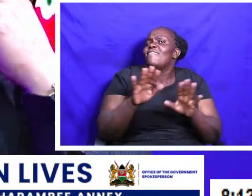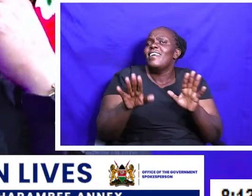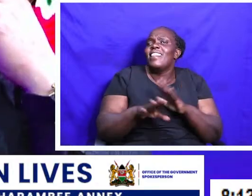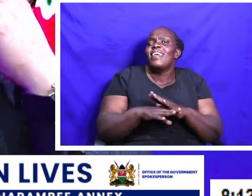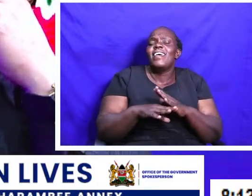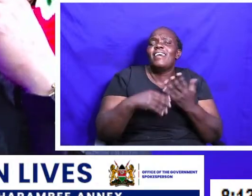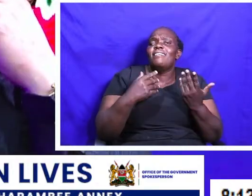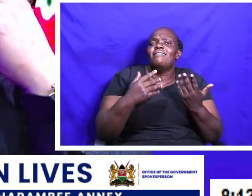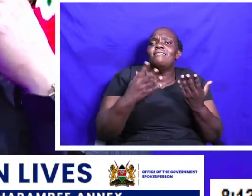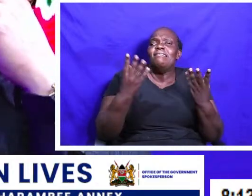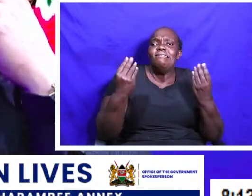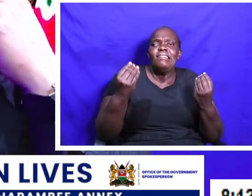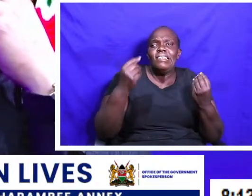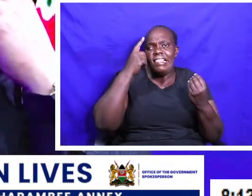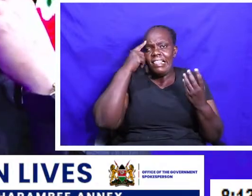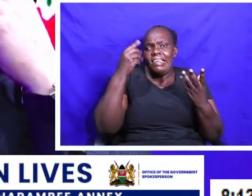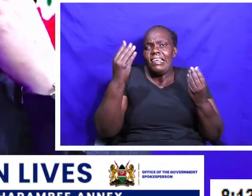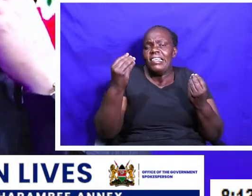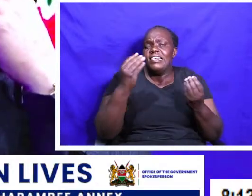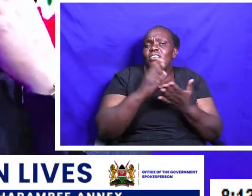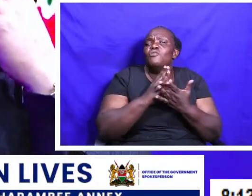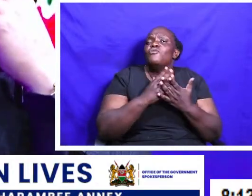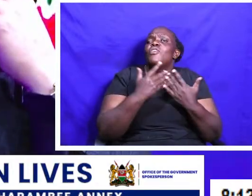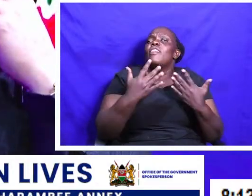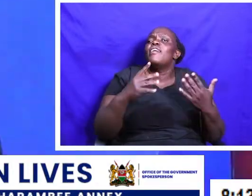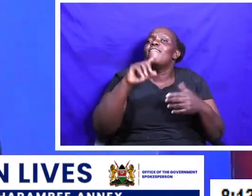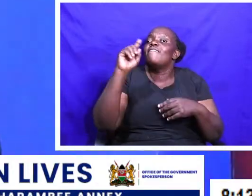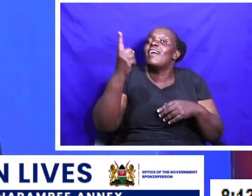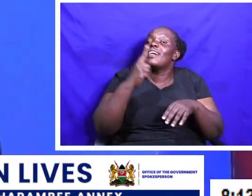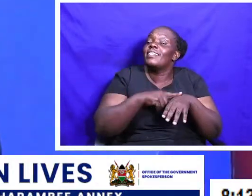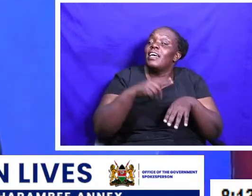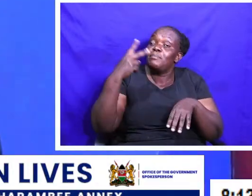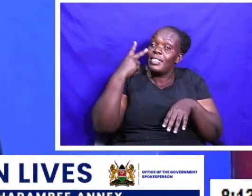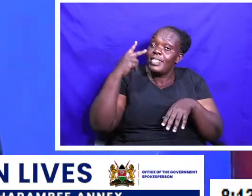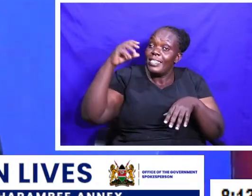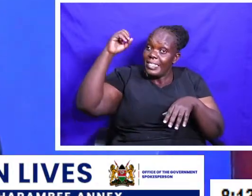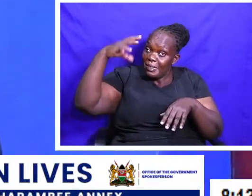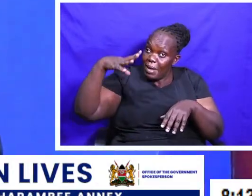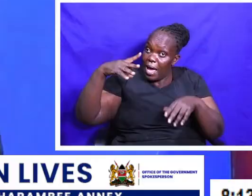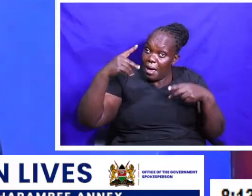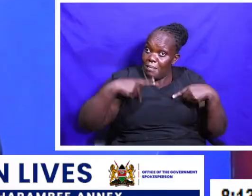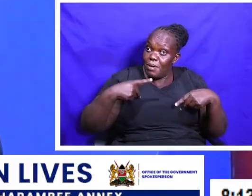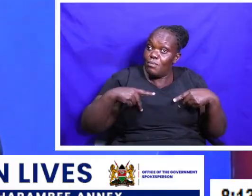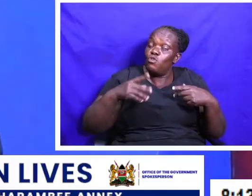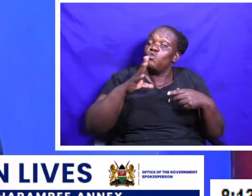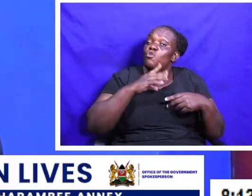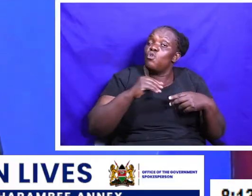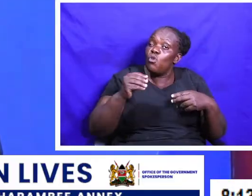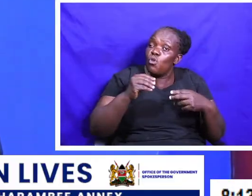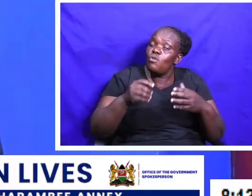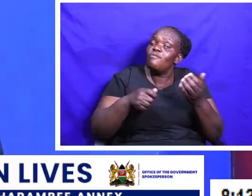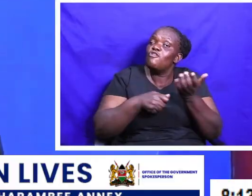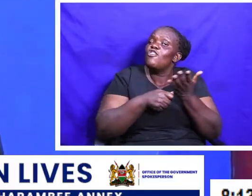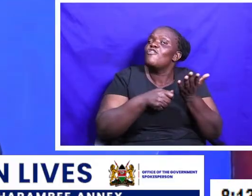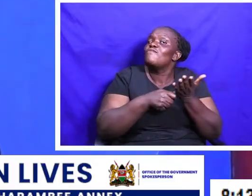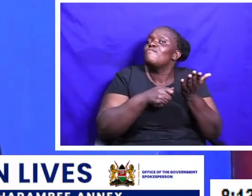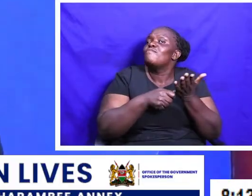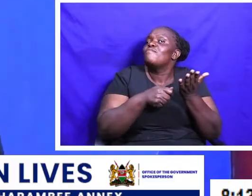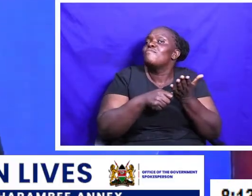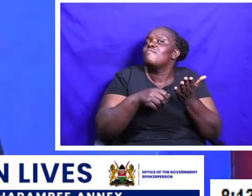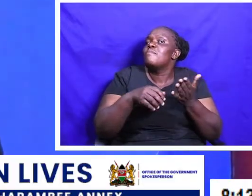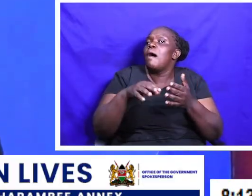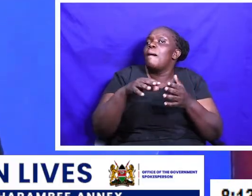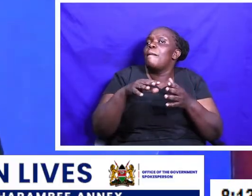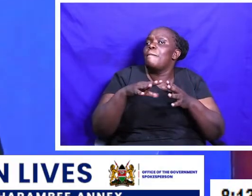for granted. They were seeing them for the first time. People would have to go and charge their phones on